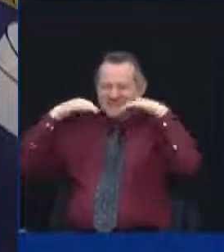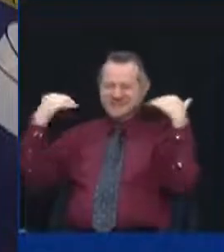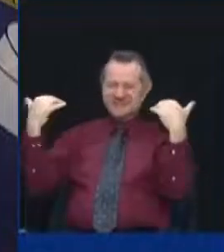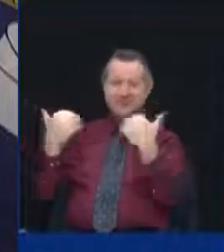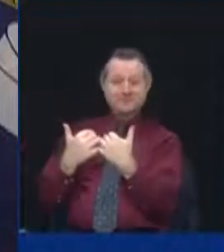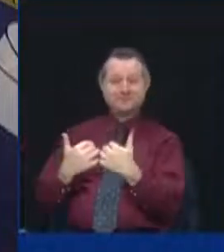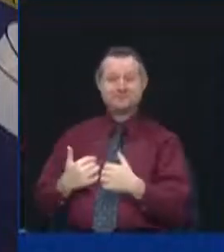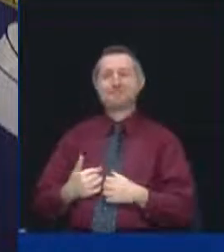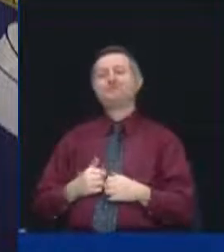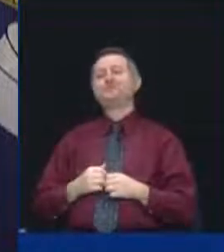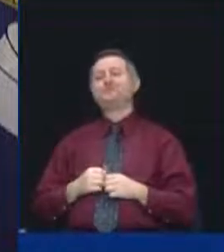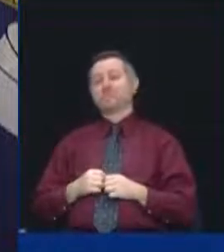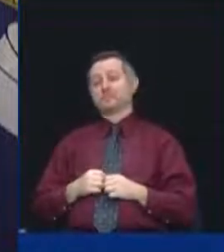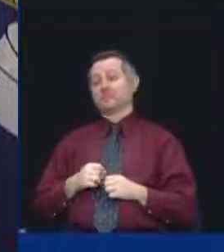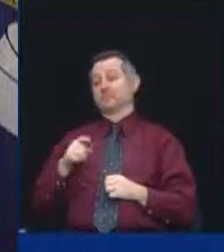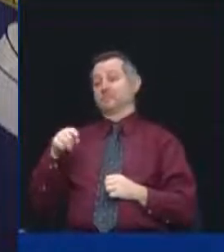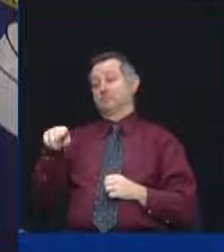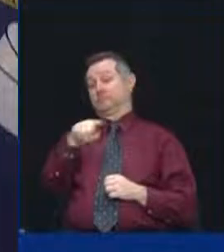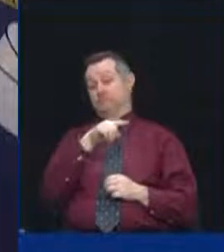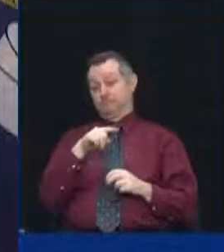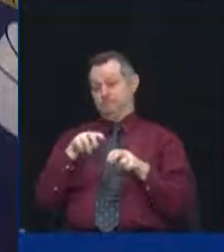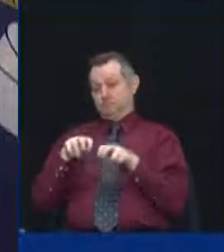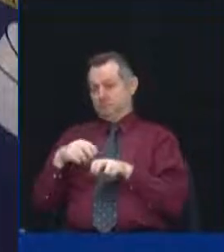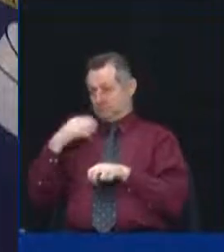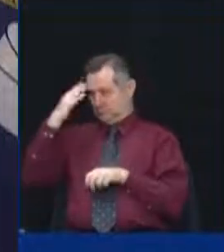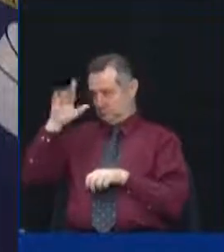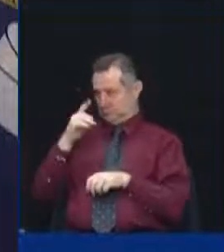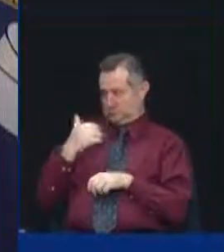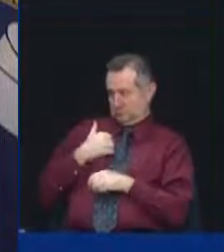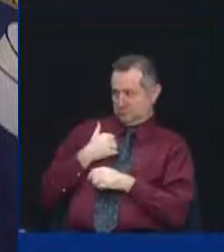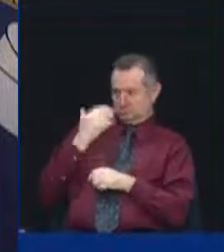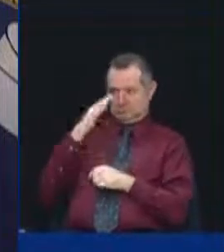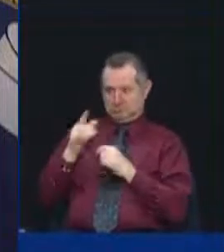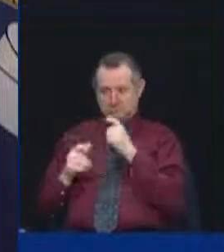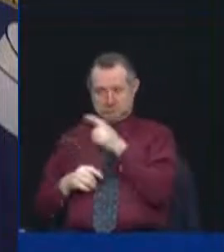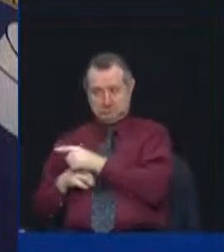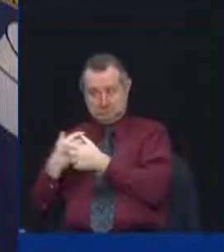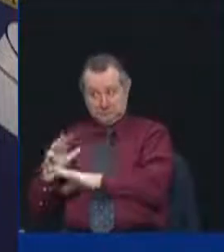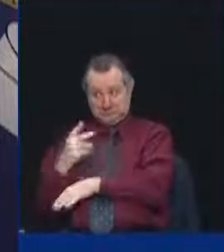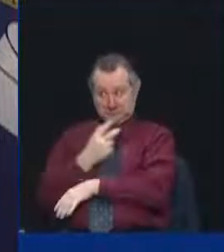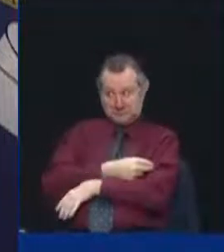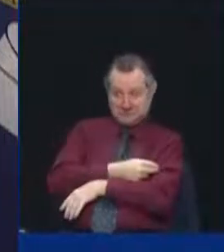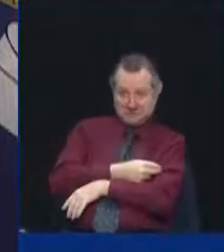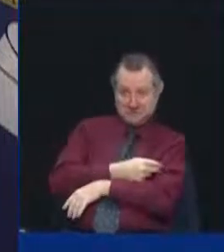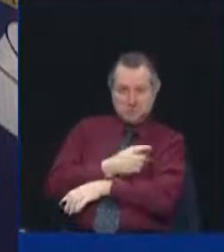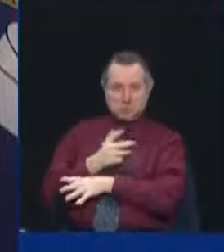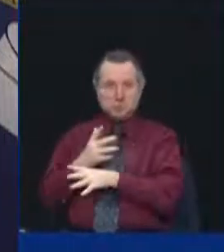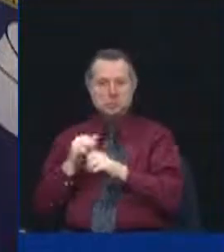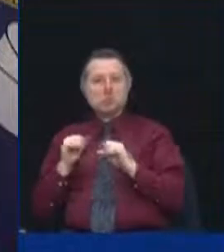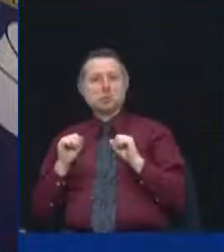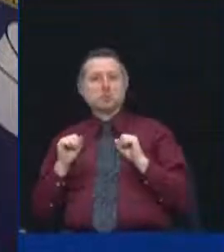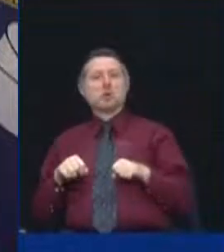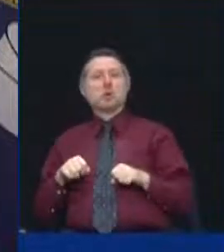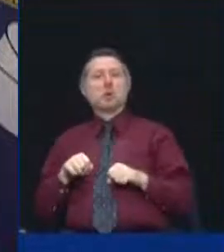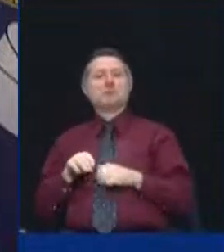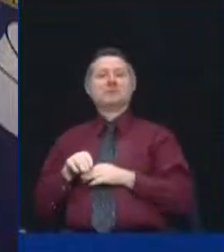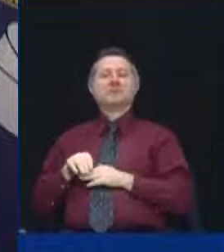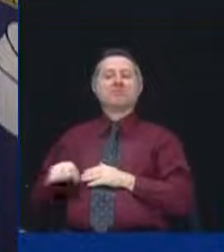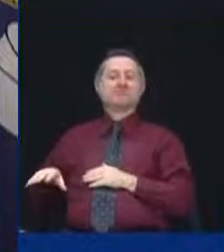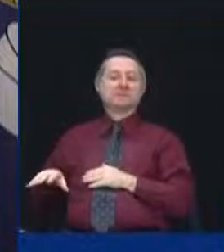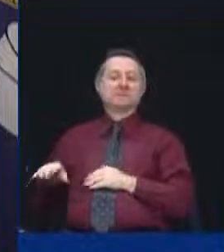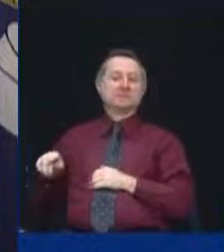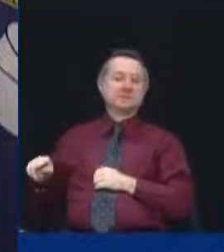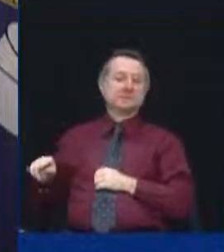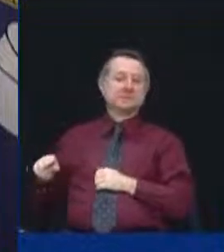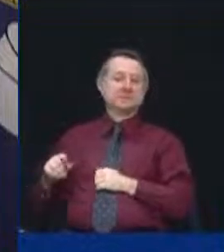who doesn't know you, and you are unvaccinated and you could infect them, then you don't have anyone sitting next